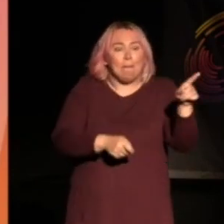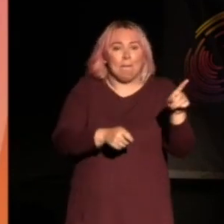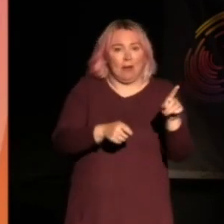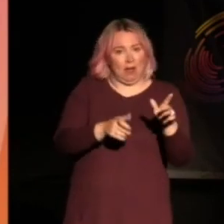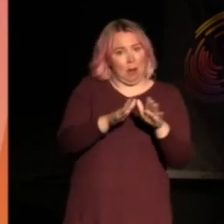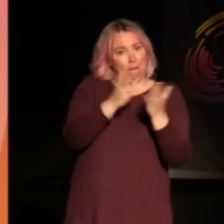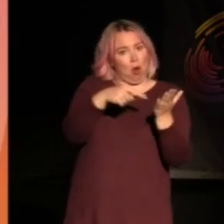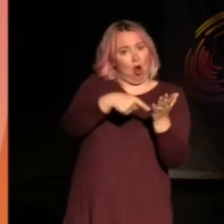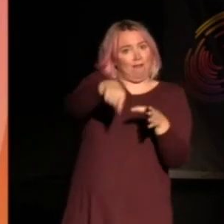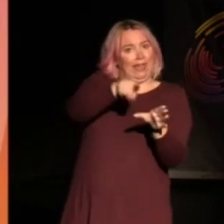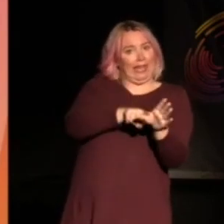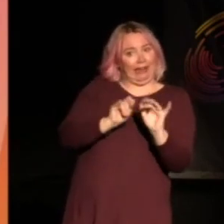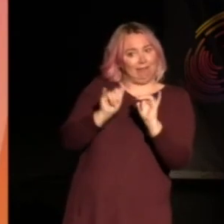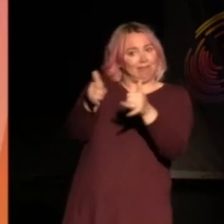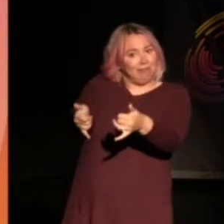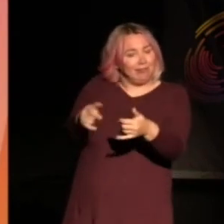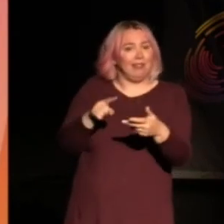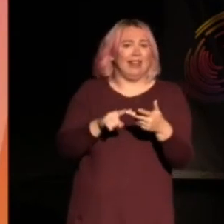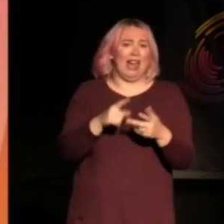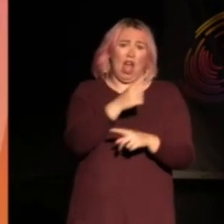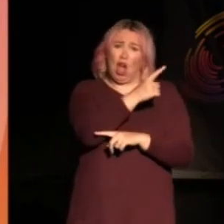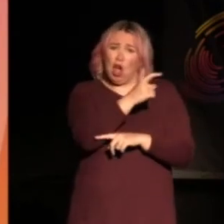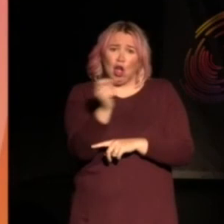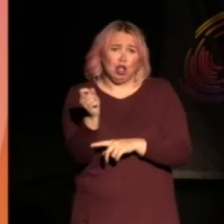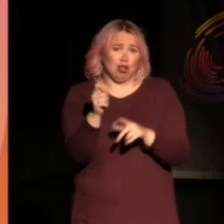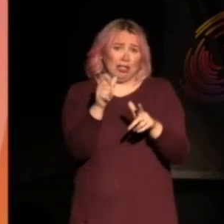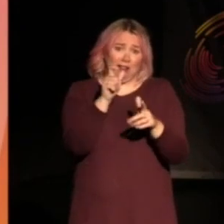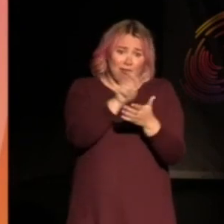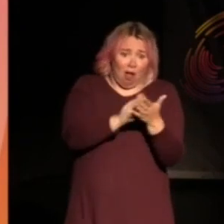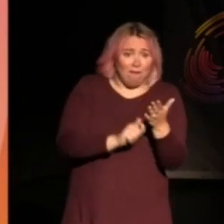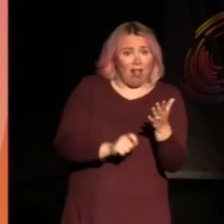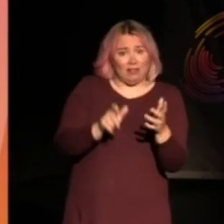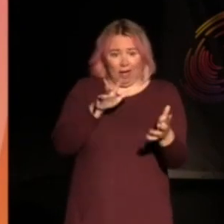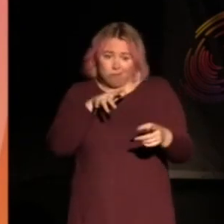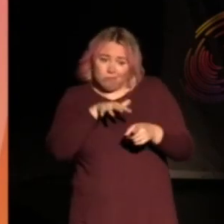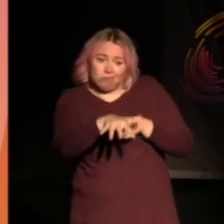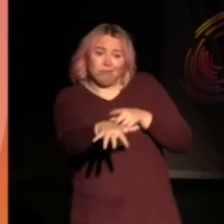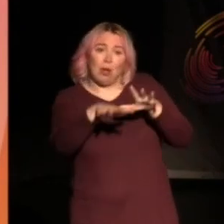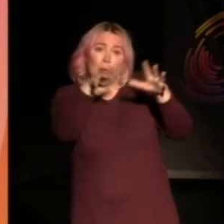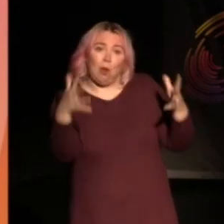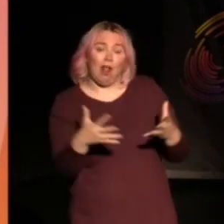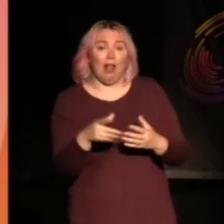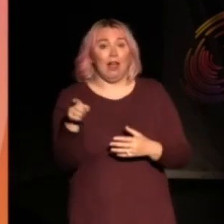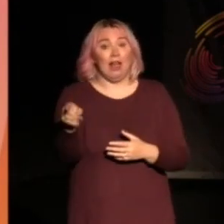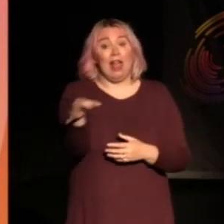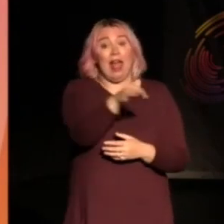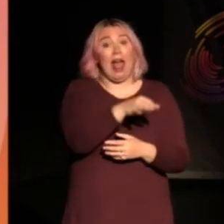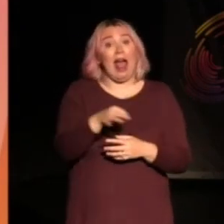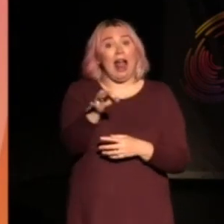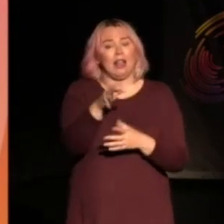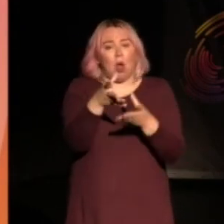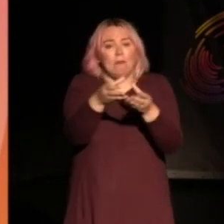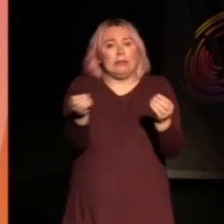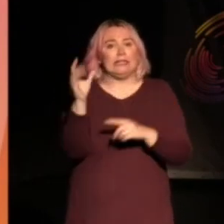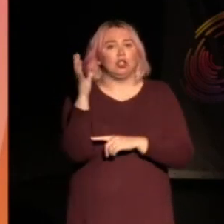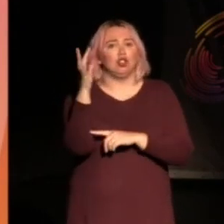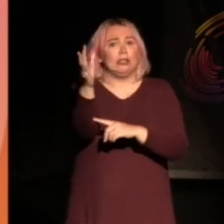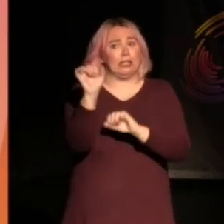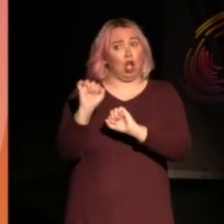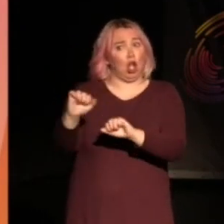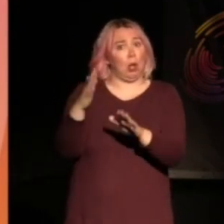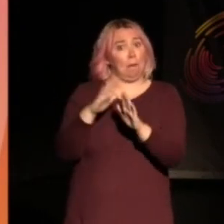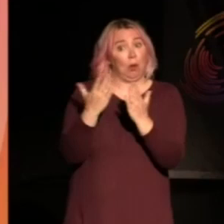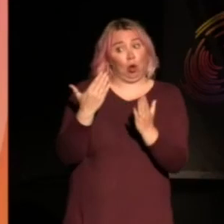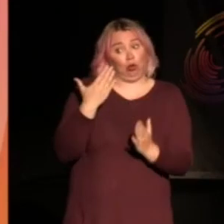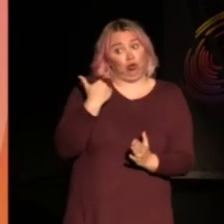was chosen by the BBC among the 100 novels that shaped our world. Her most recent work, The Island of Missing Trees, was described as an